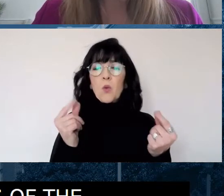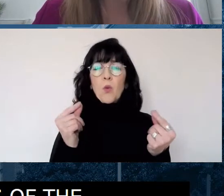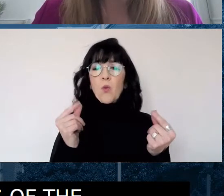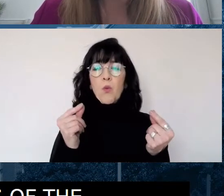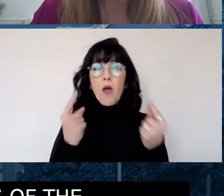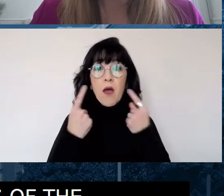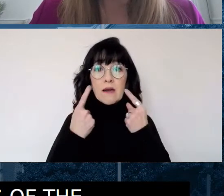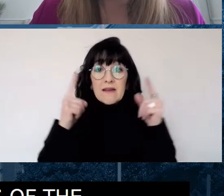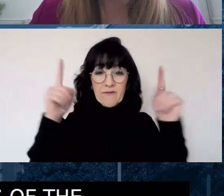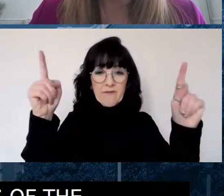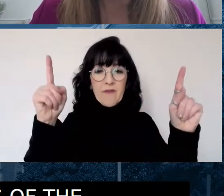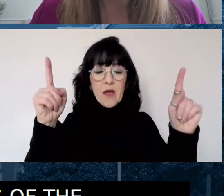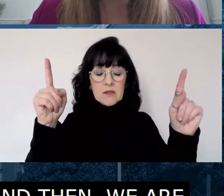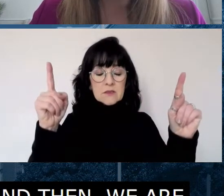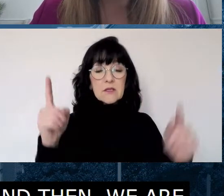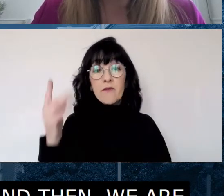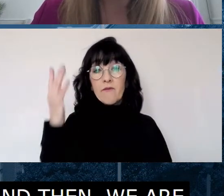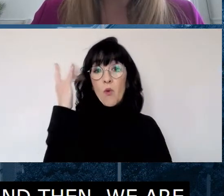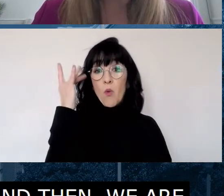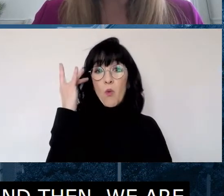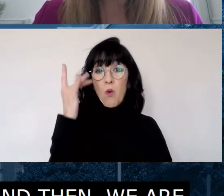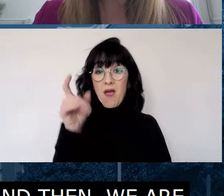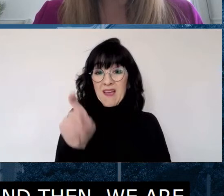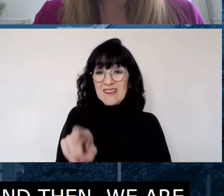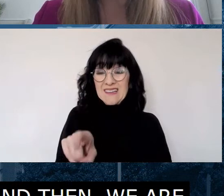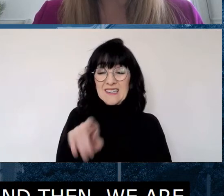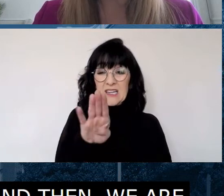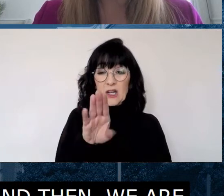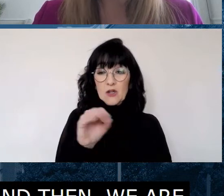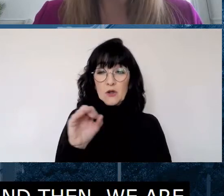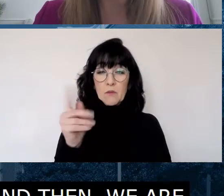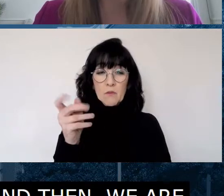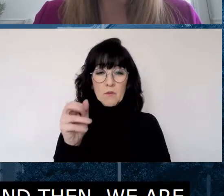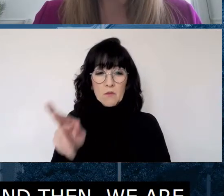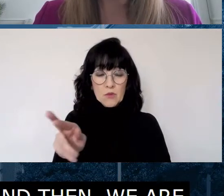A quick reminder of why boosters are needed. Pfizer and